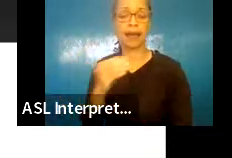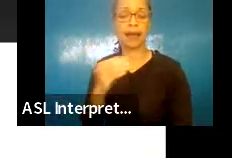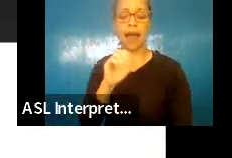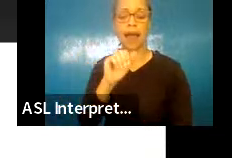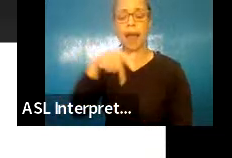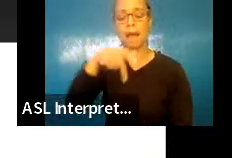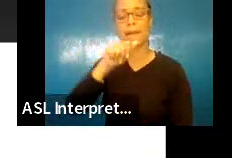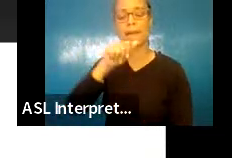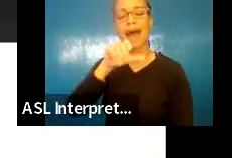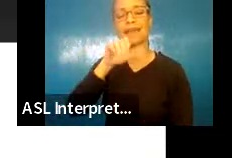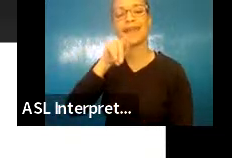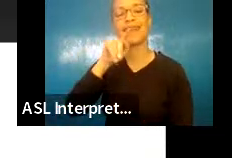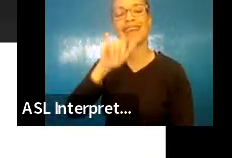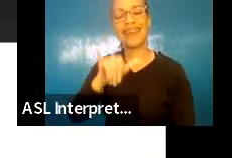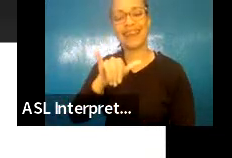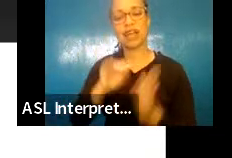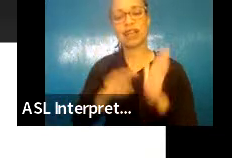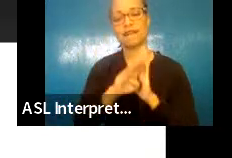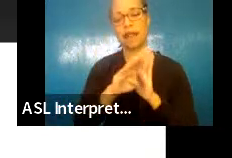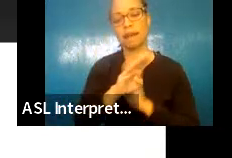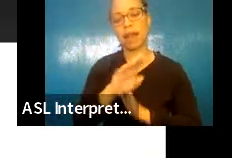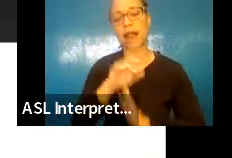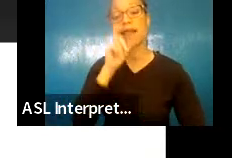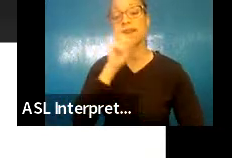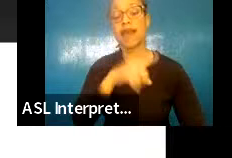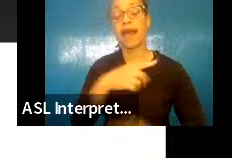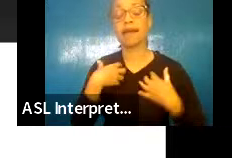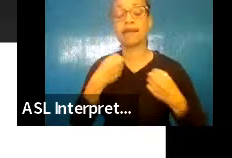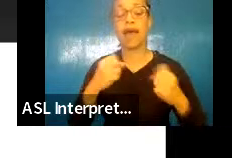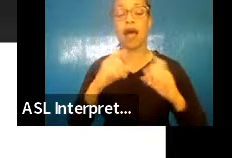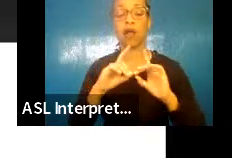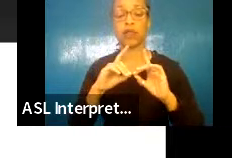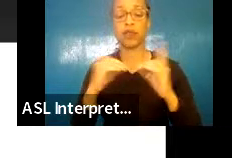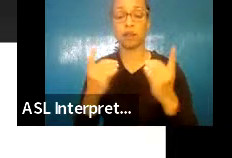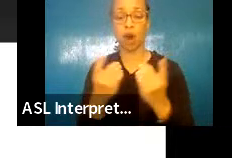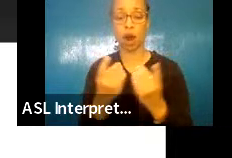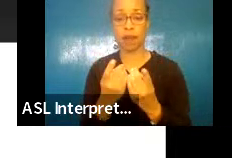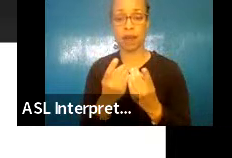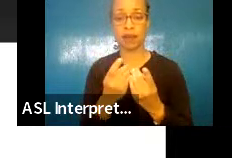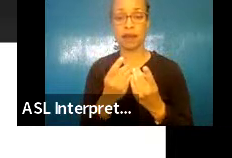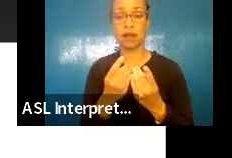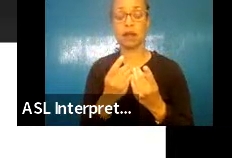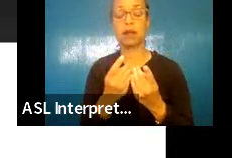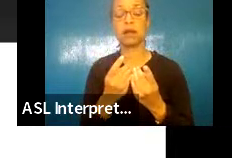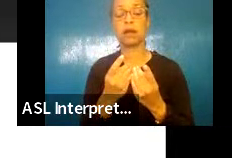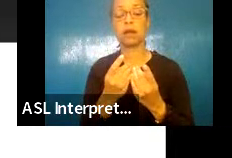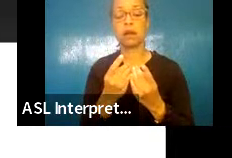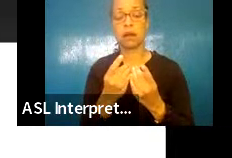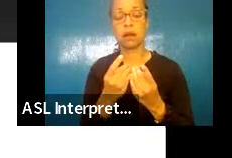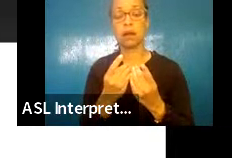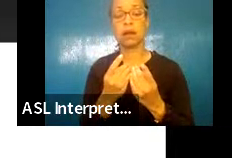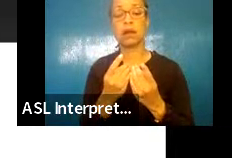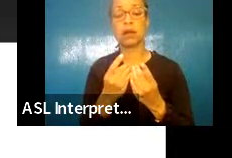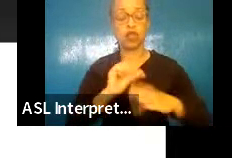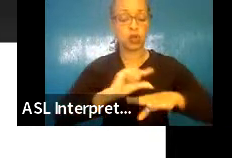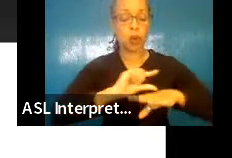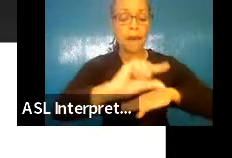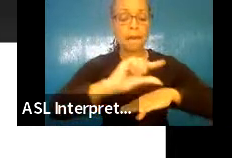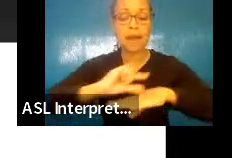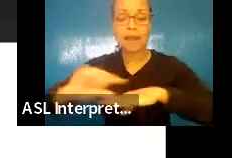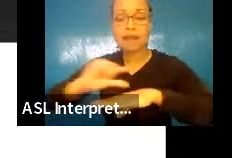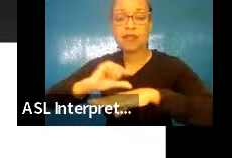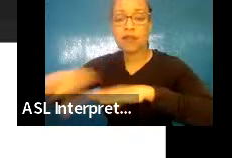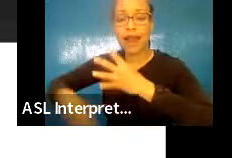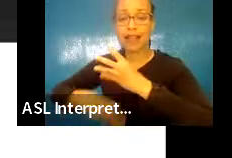They asked the health department to administer that additional $11